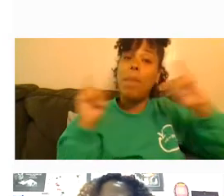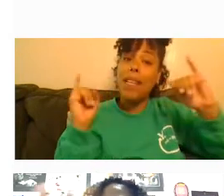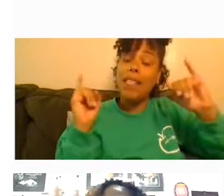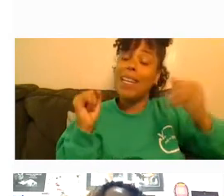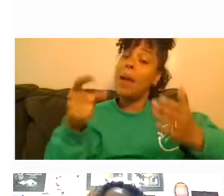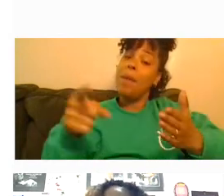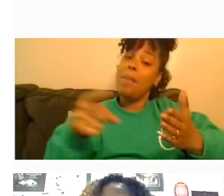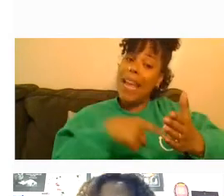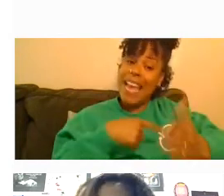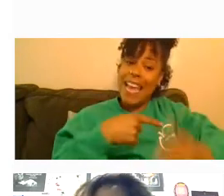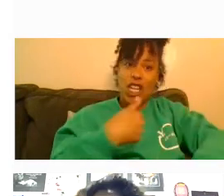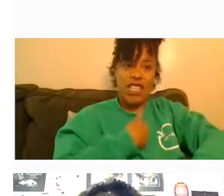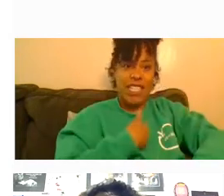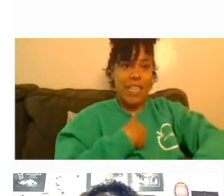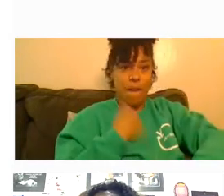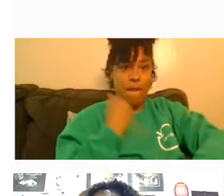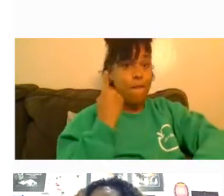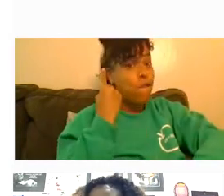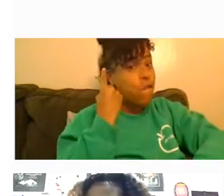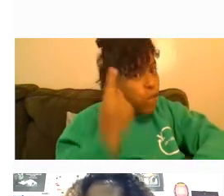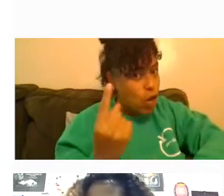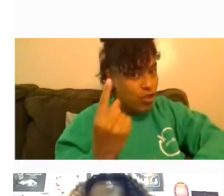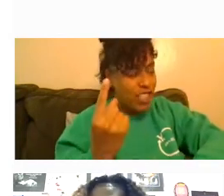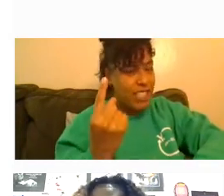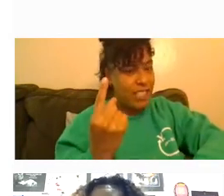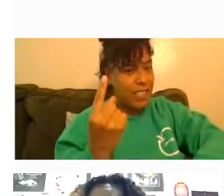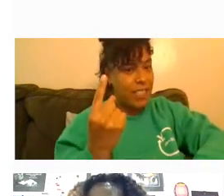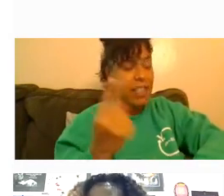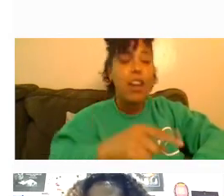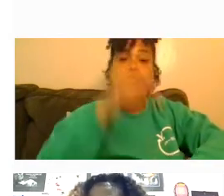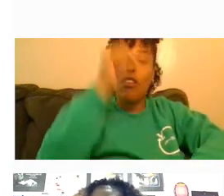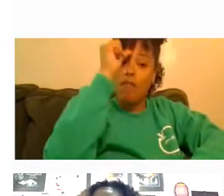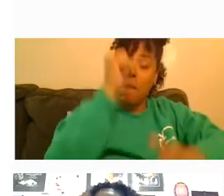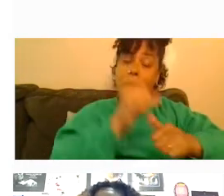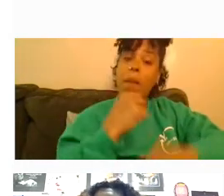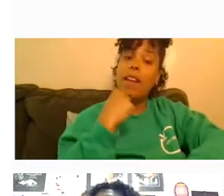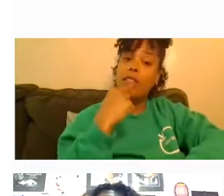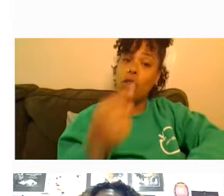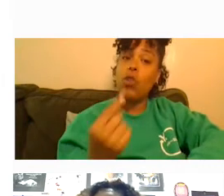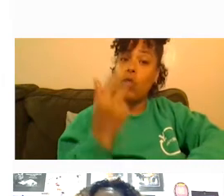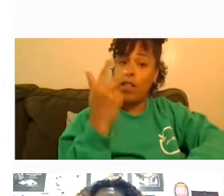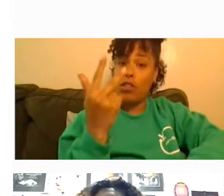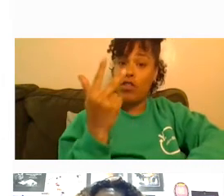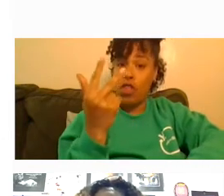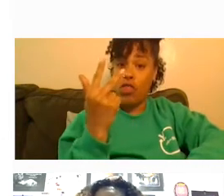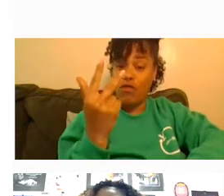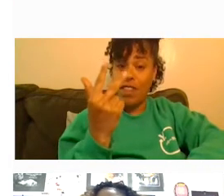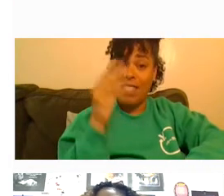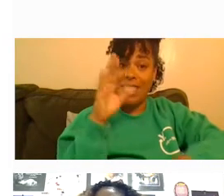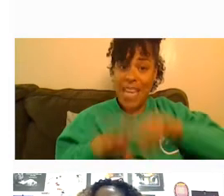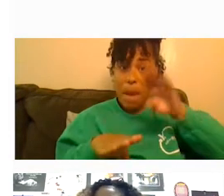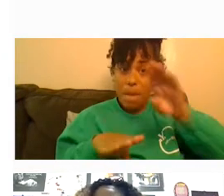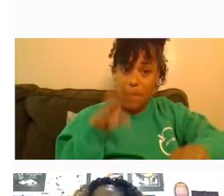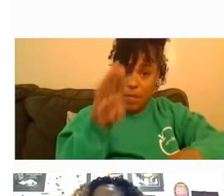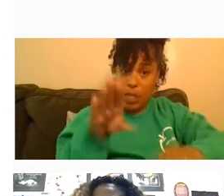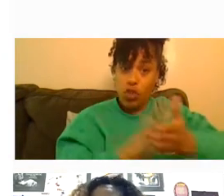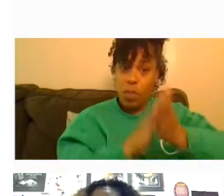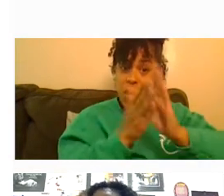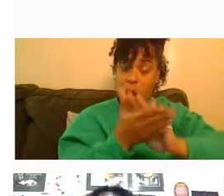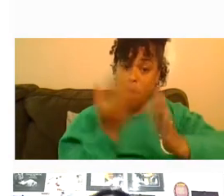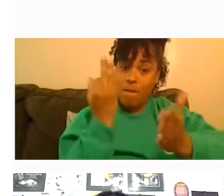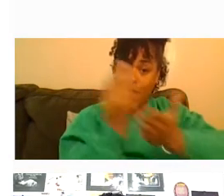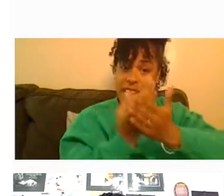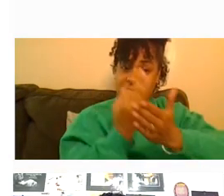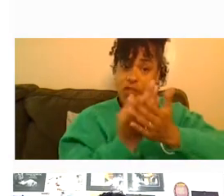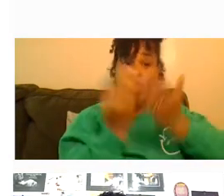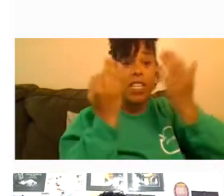3 solutions to becoming financially healthy and financially independent. We talked about the foundation,